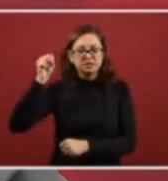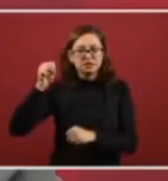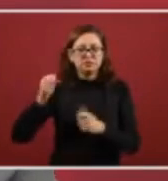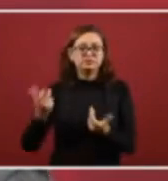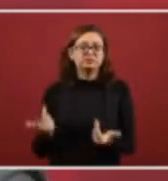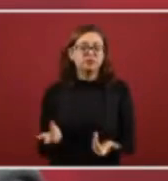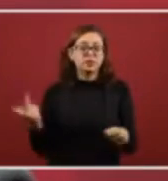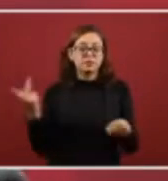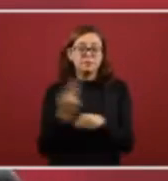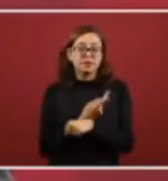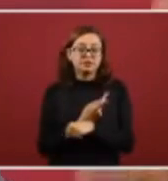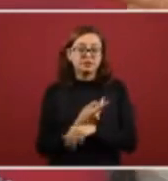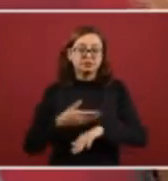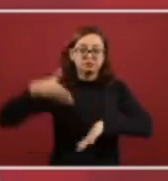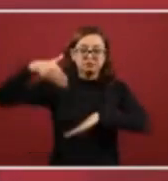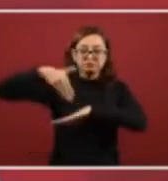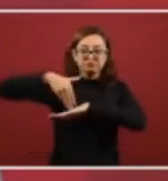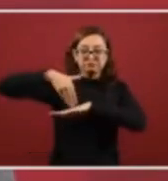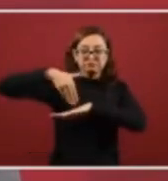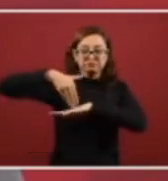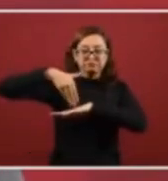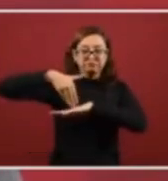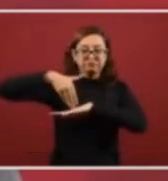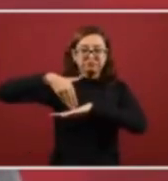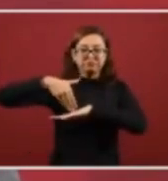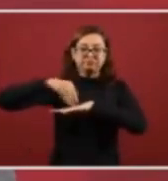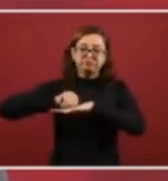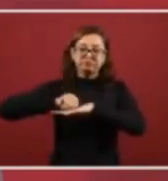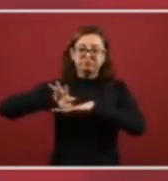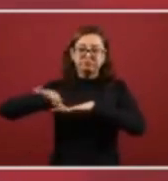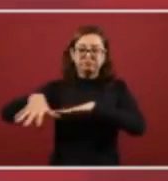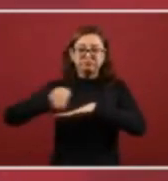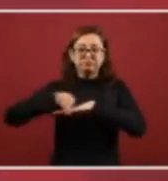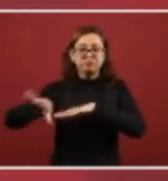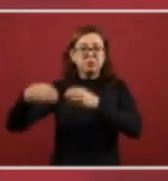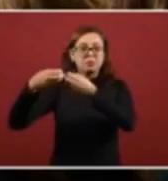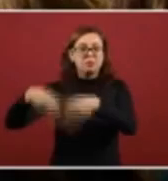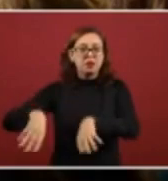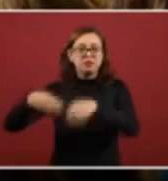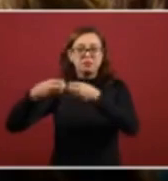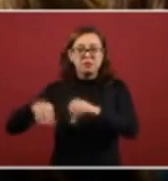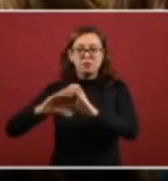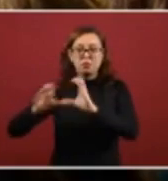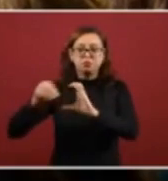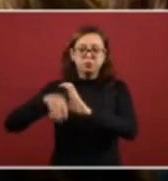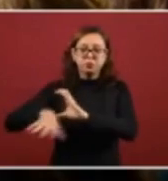water would, instead of filtering, it goes away to the drainage.